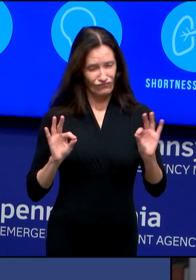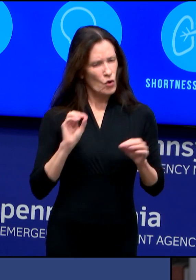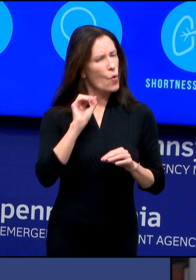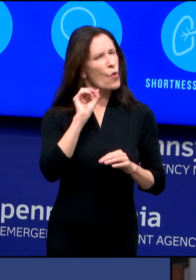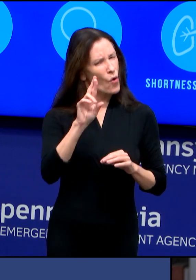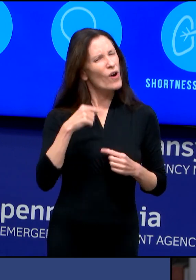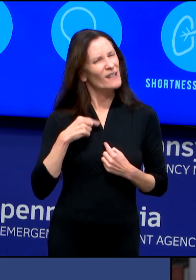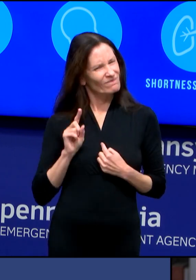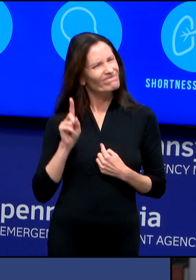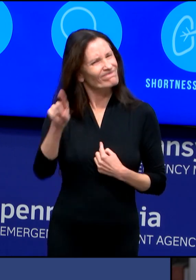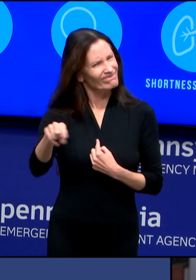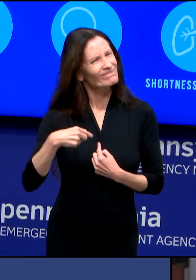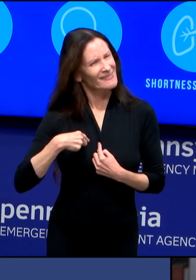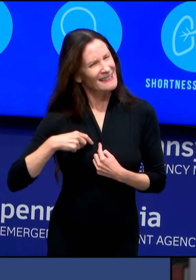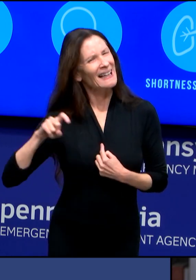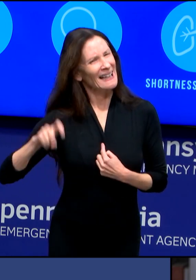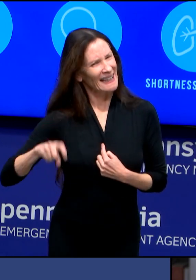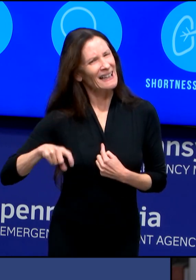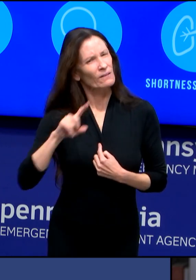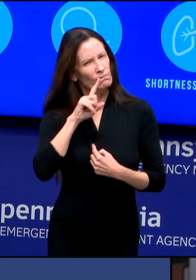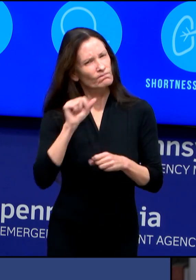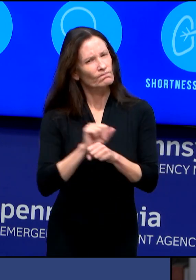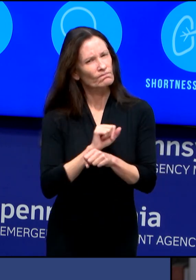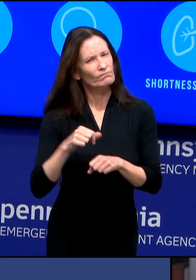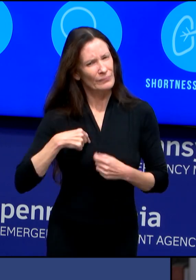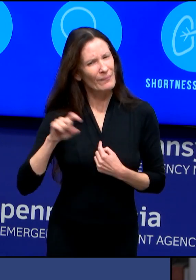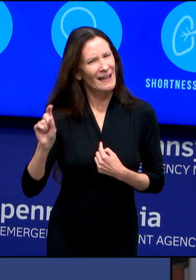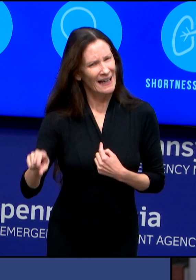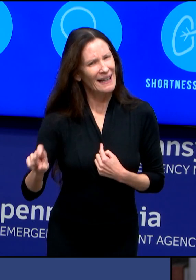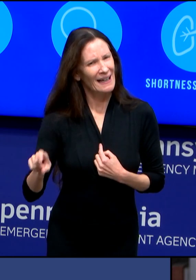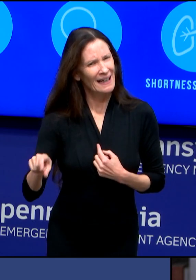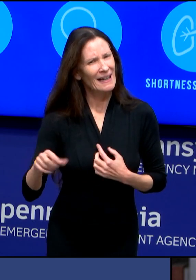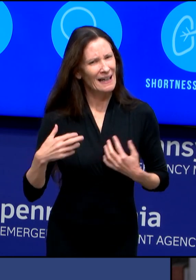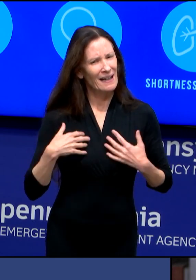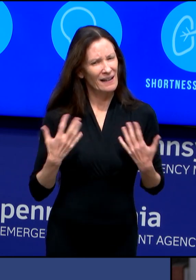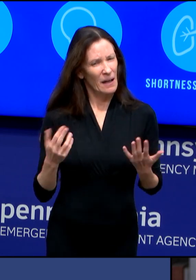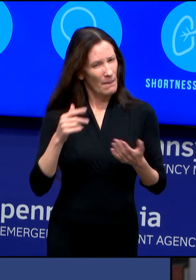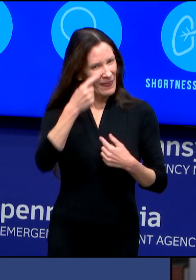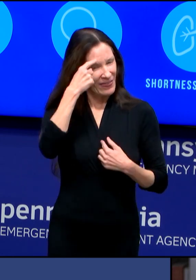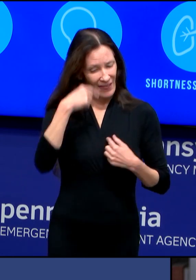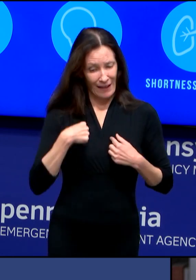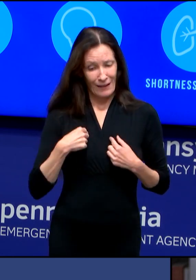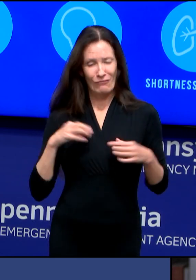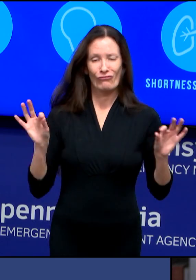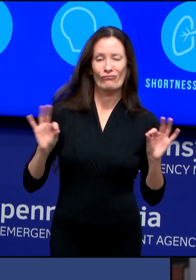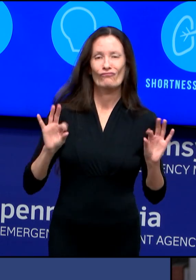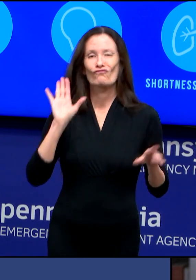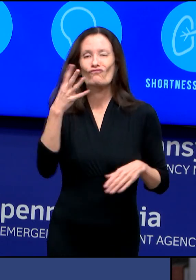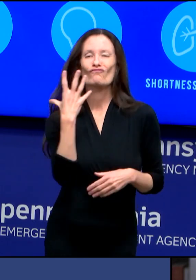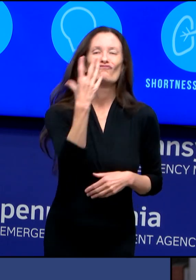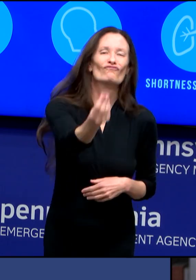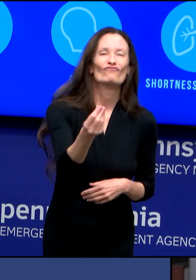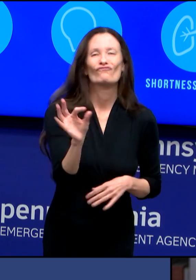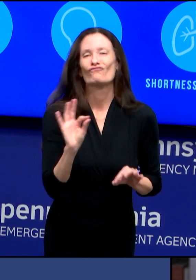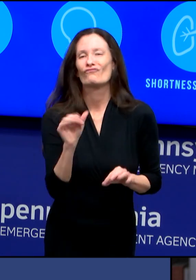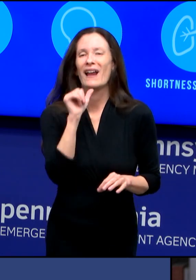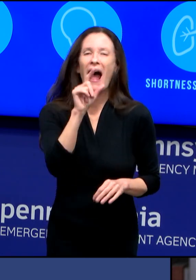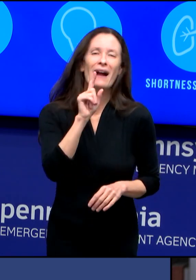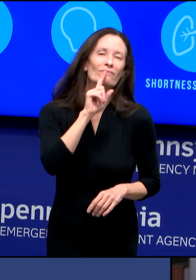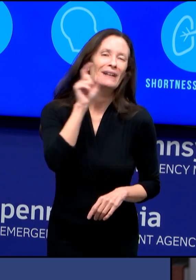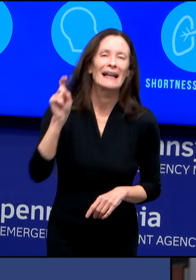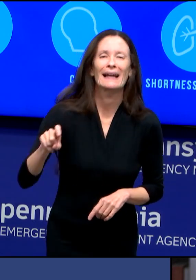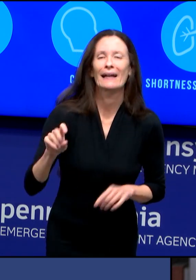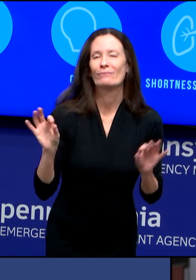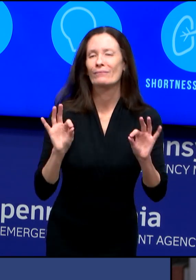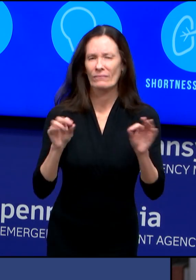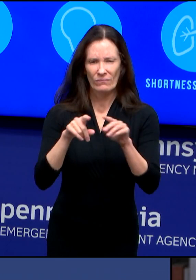put someone else's life in jeopardy by making this trip? Am I going to be saving a life by staying home? And